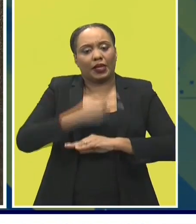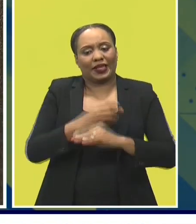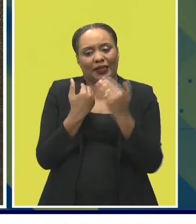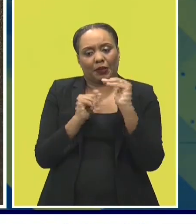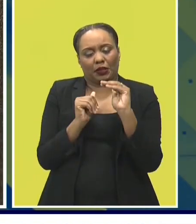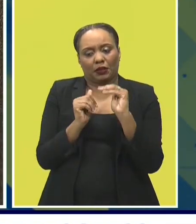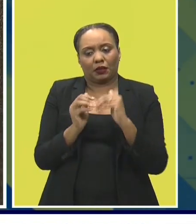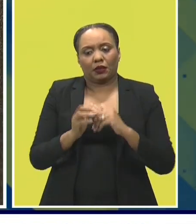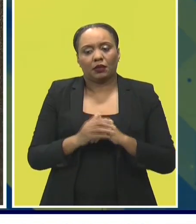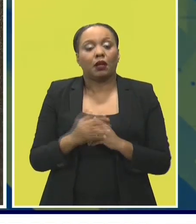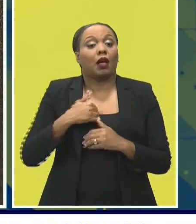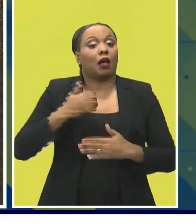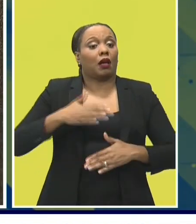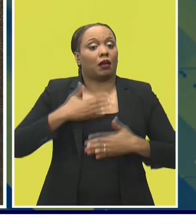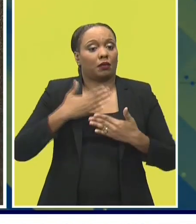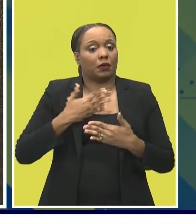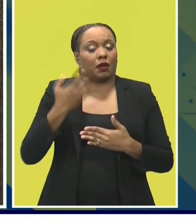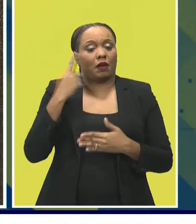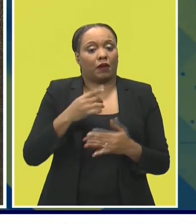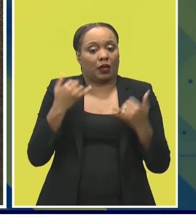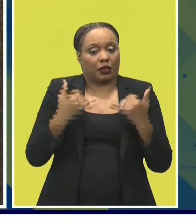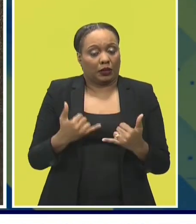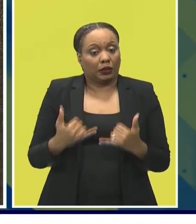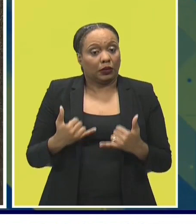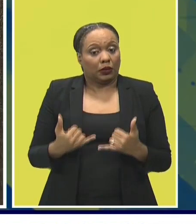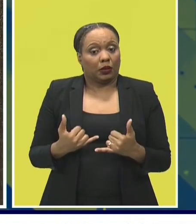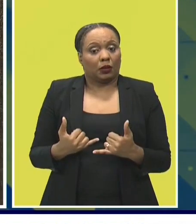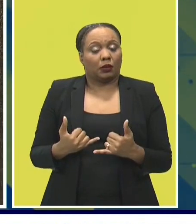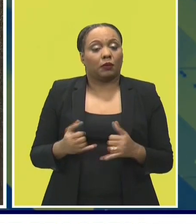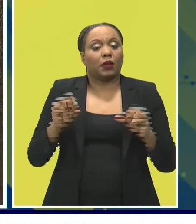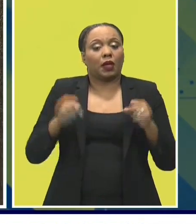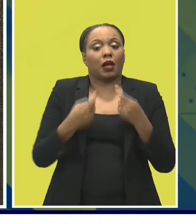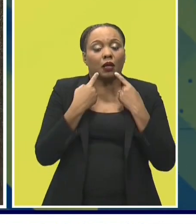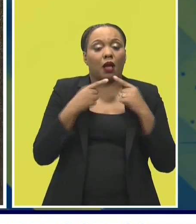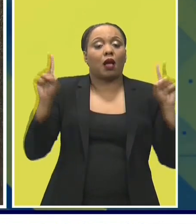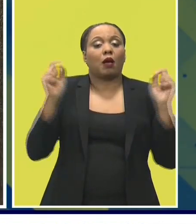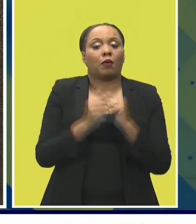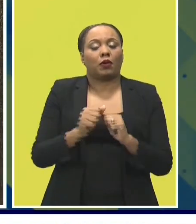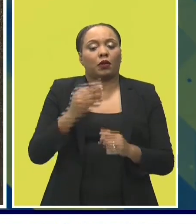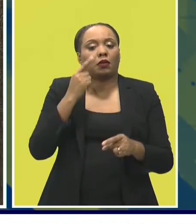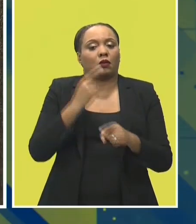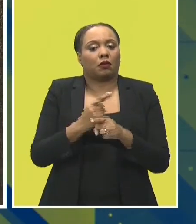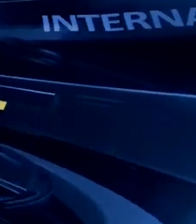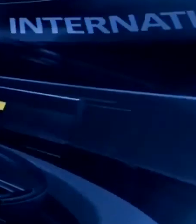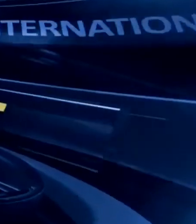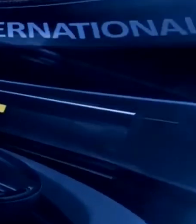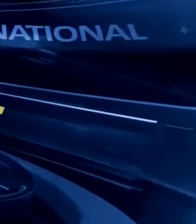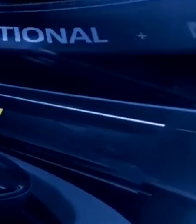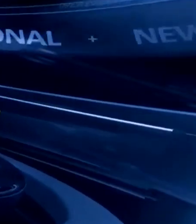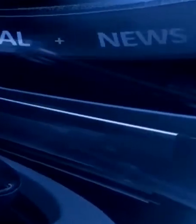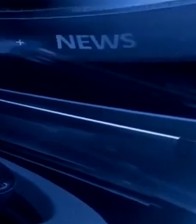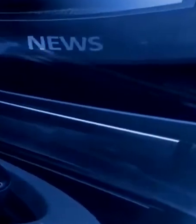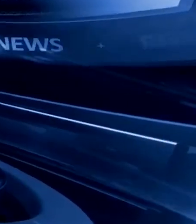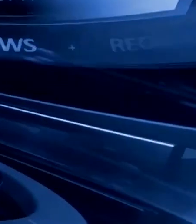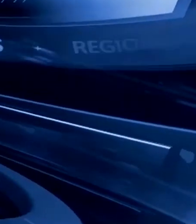reporting timeline set by the government for its entities can be achieved with the right resources.